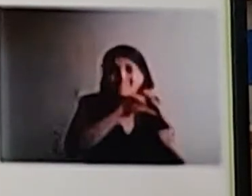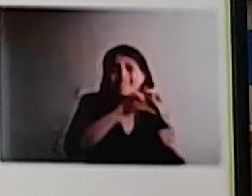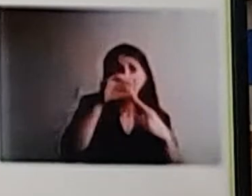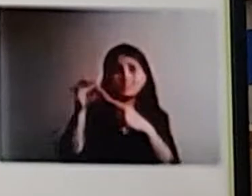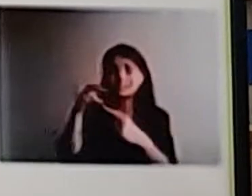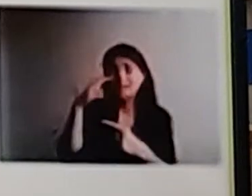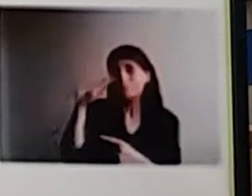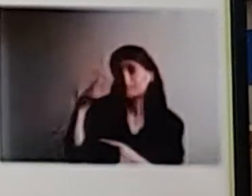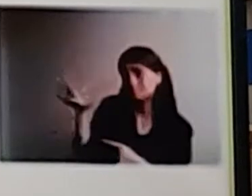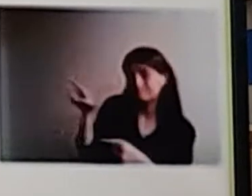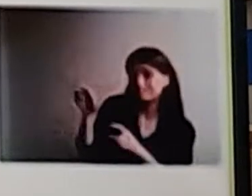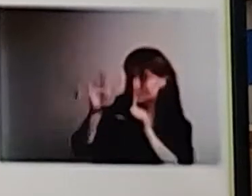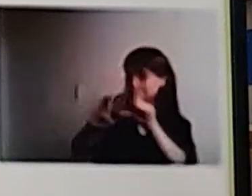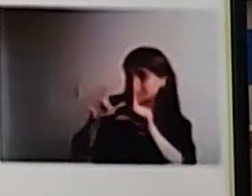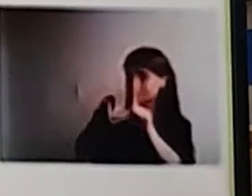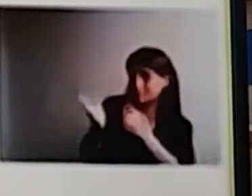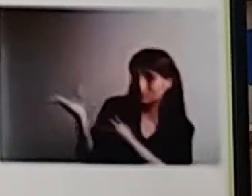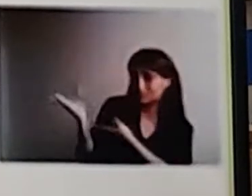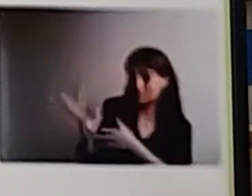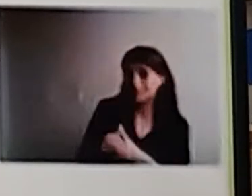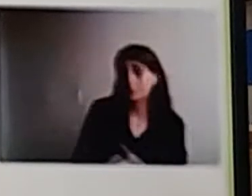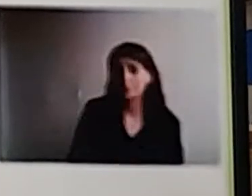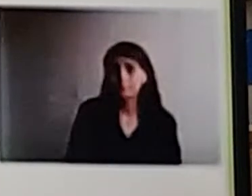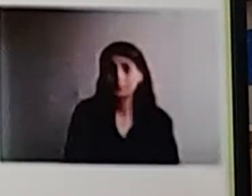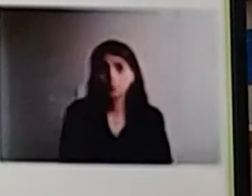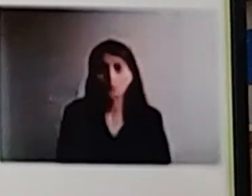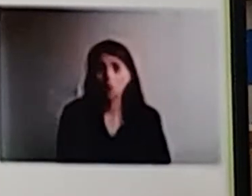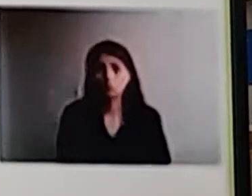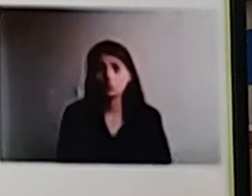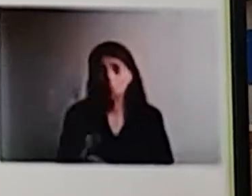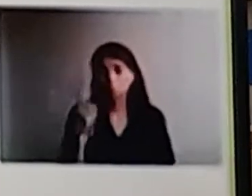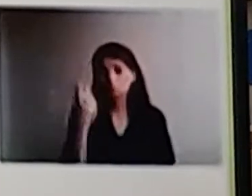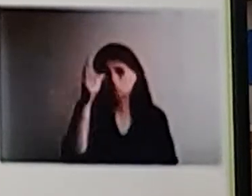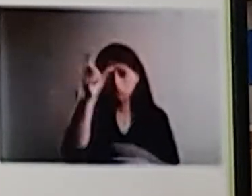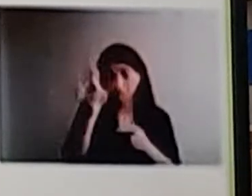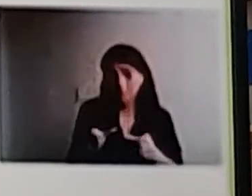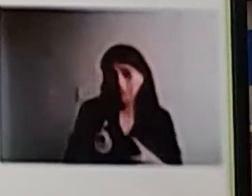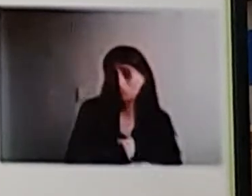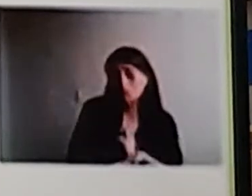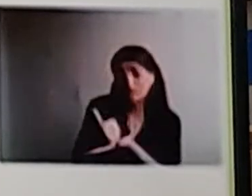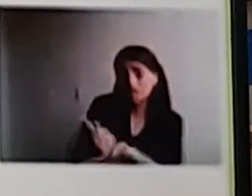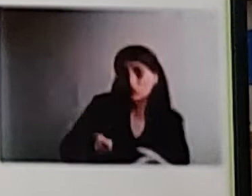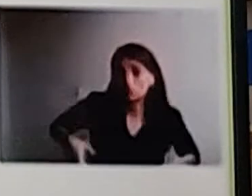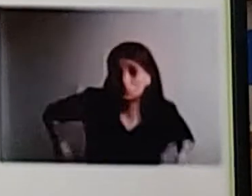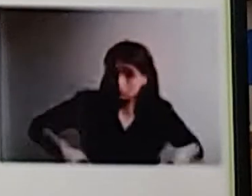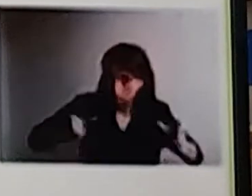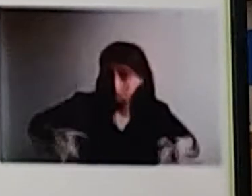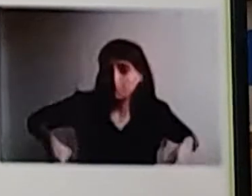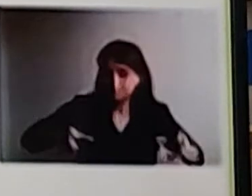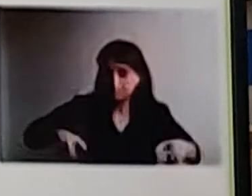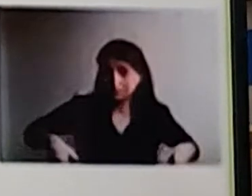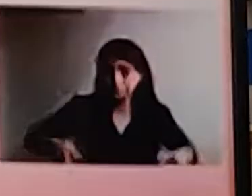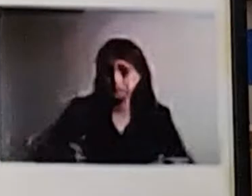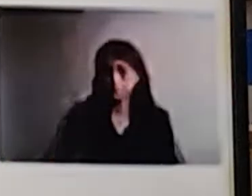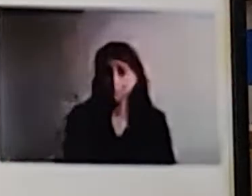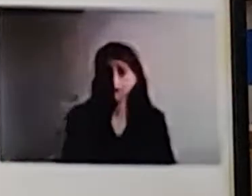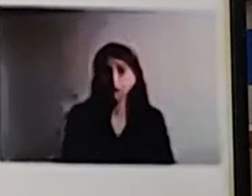remove him from the chair, to his wheelchair, to the wheelchair of the sea, so he can enjoy